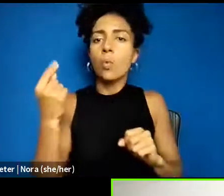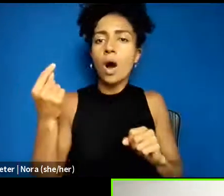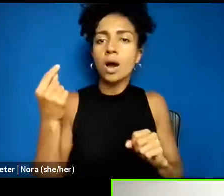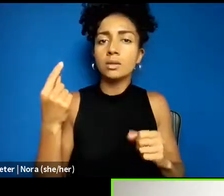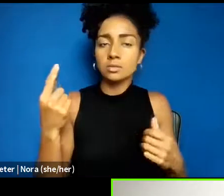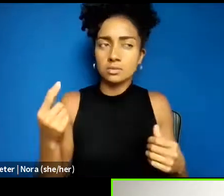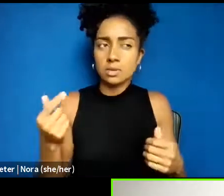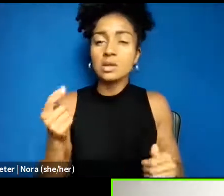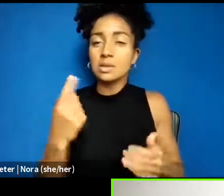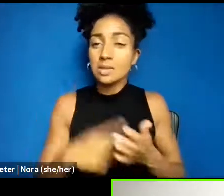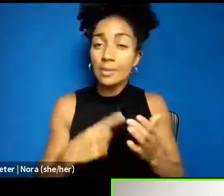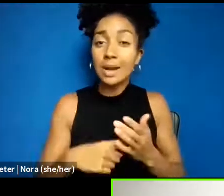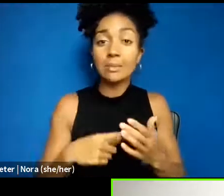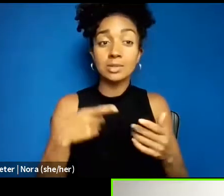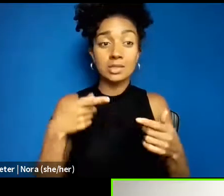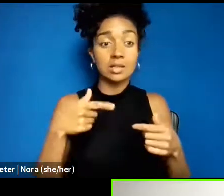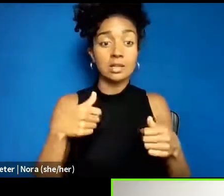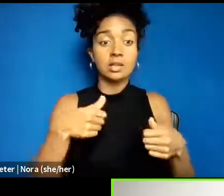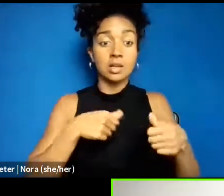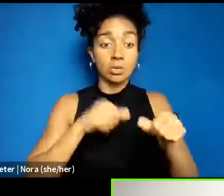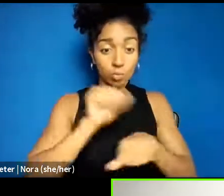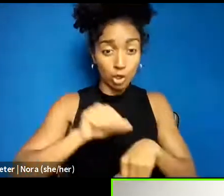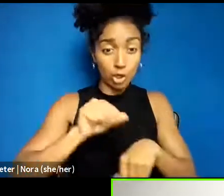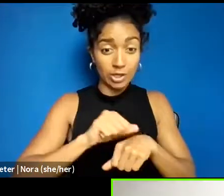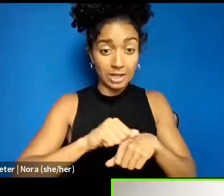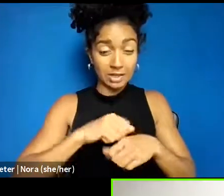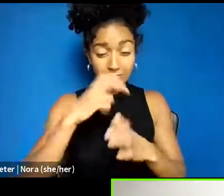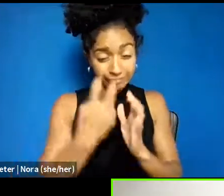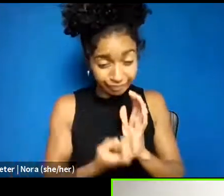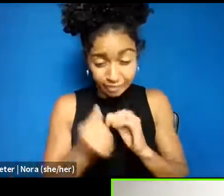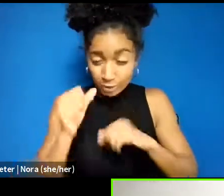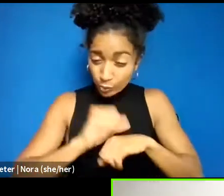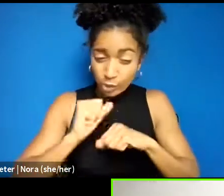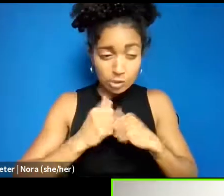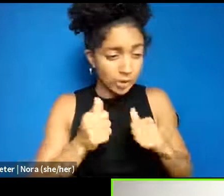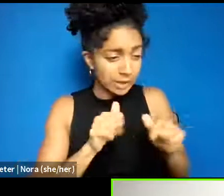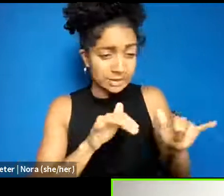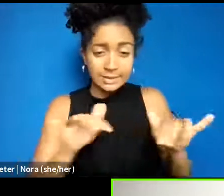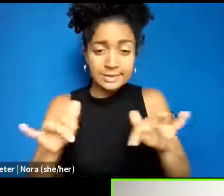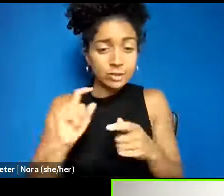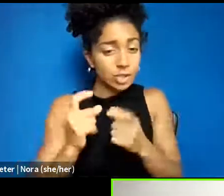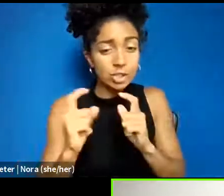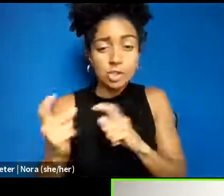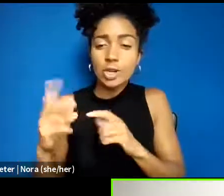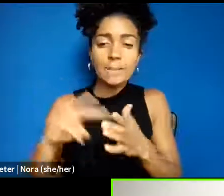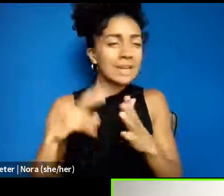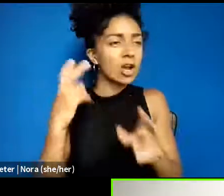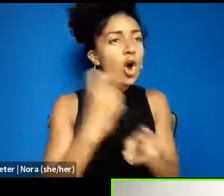hard to see the progress, but often others can see it on your behalf.